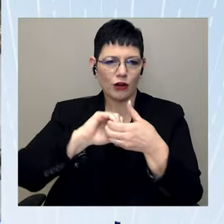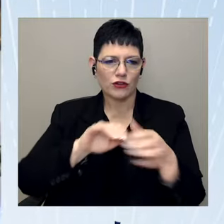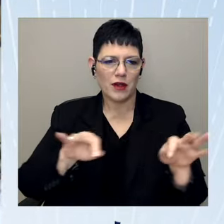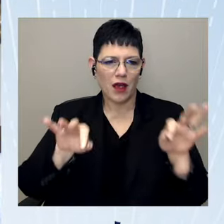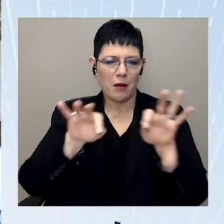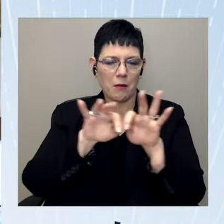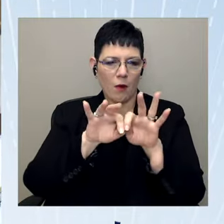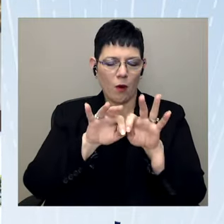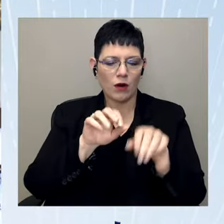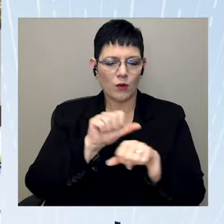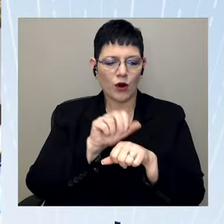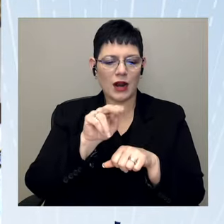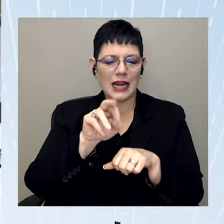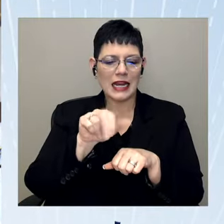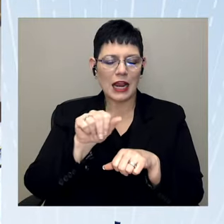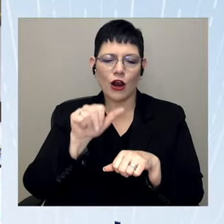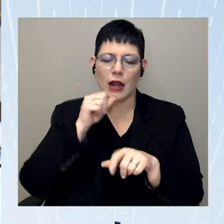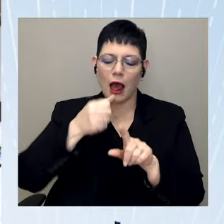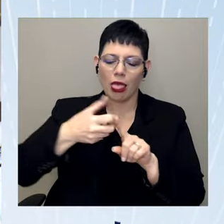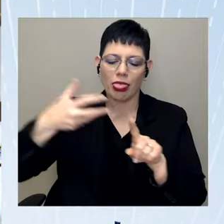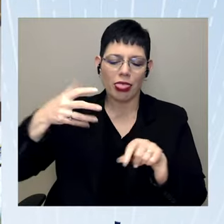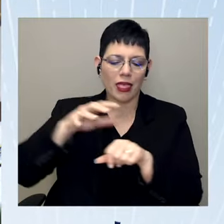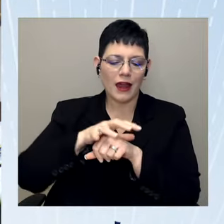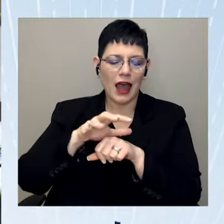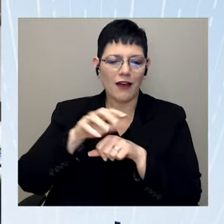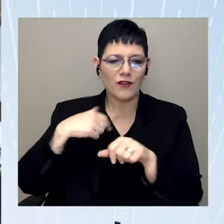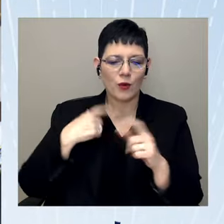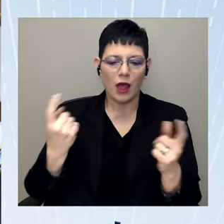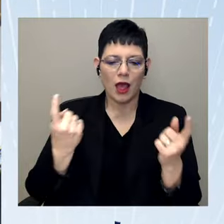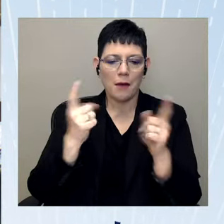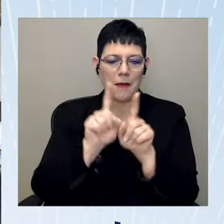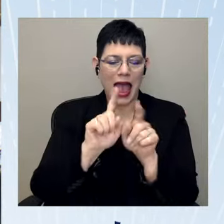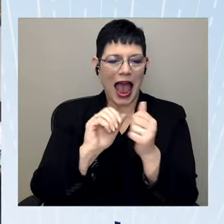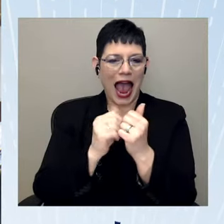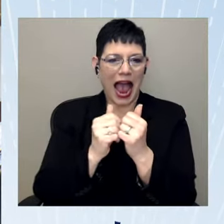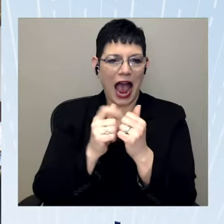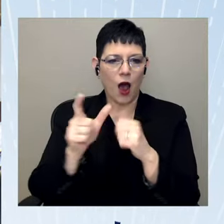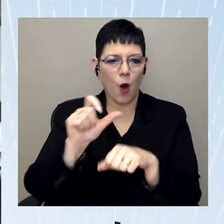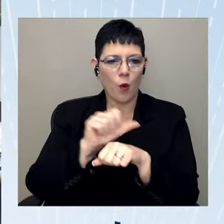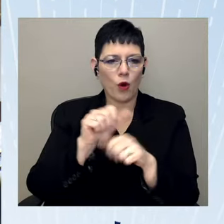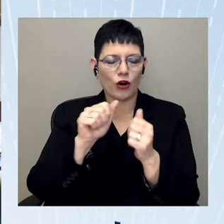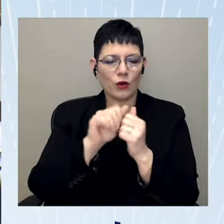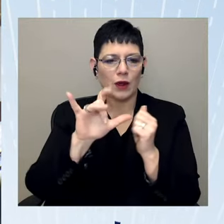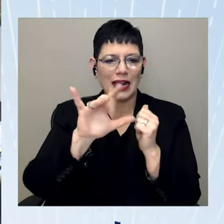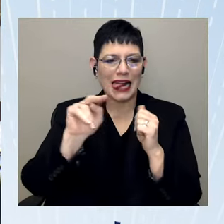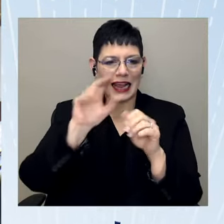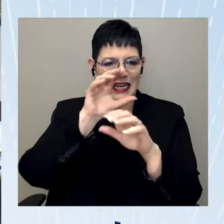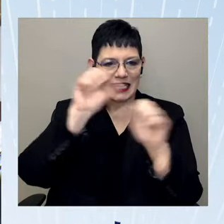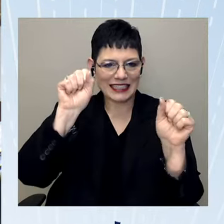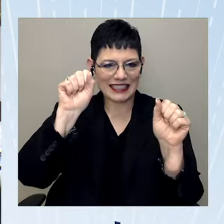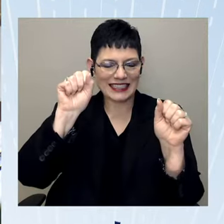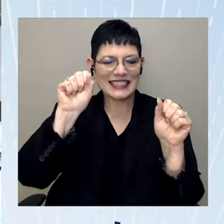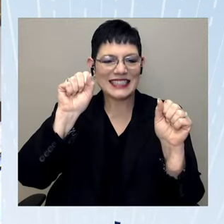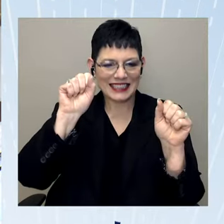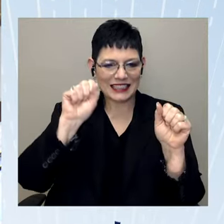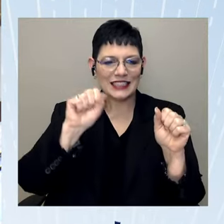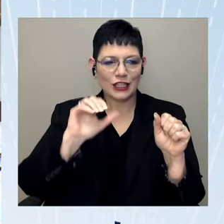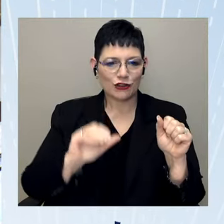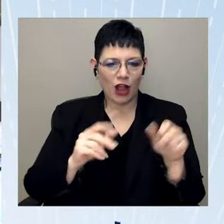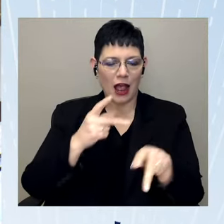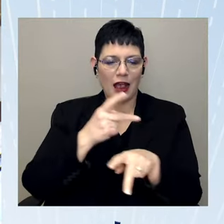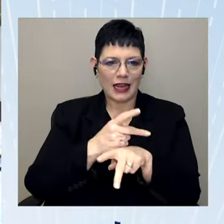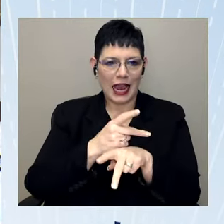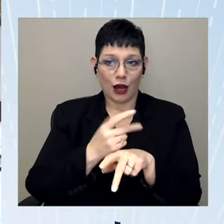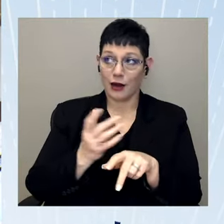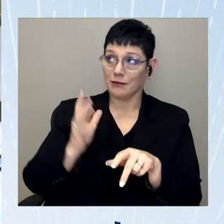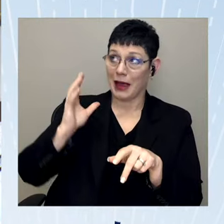not tell the story, which is that we met working on childcare in the Clinton administration, to further date both of us, when